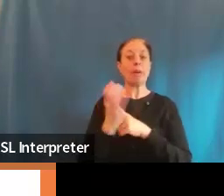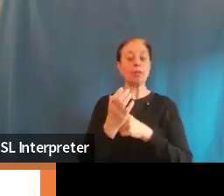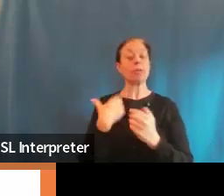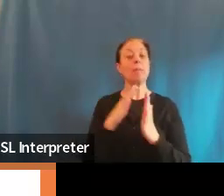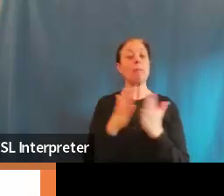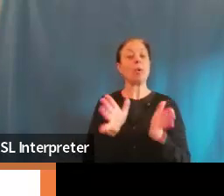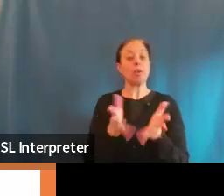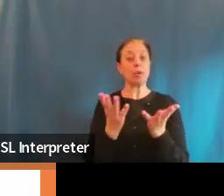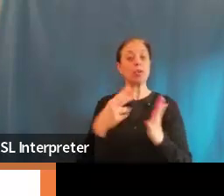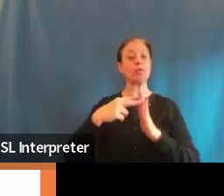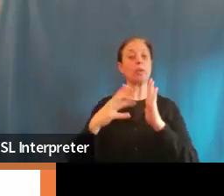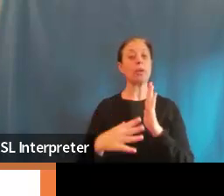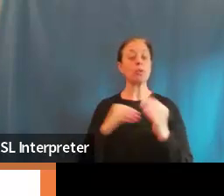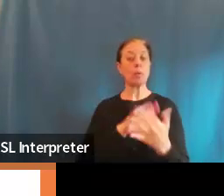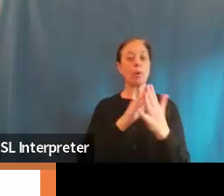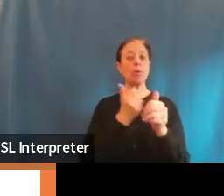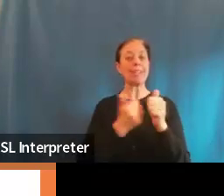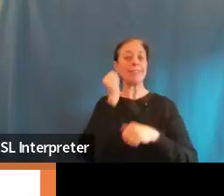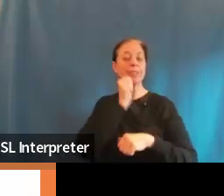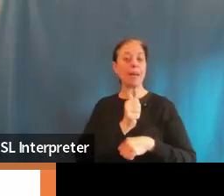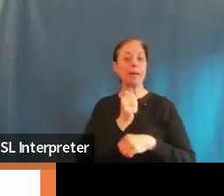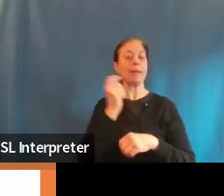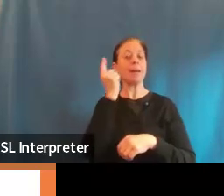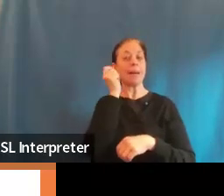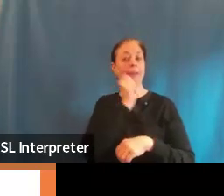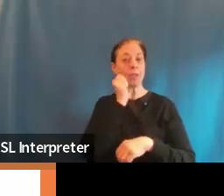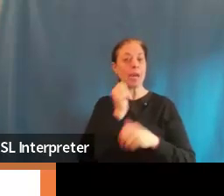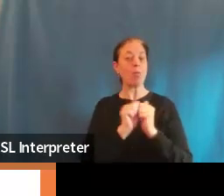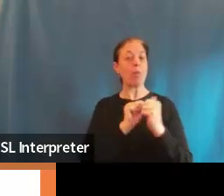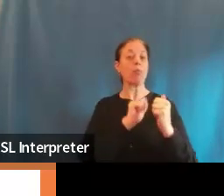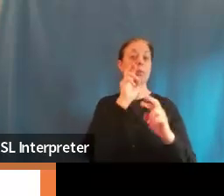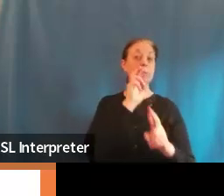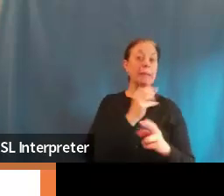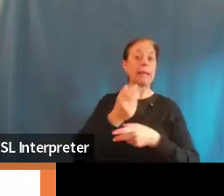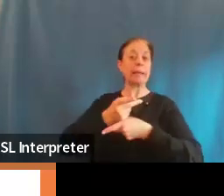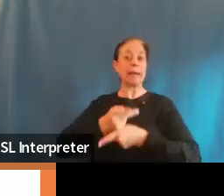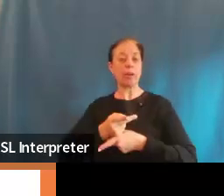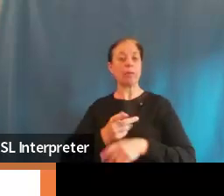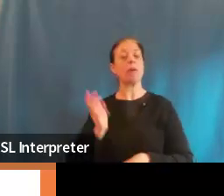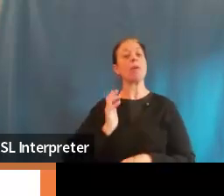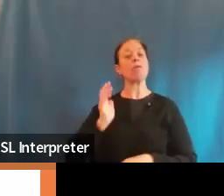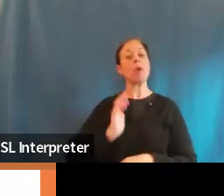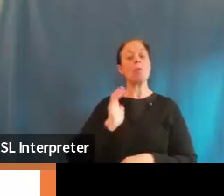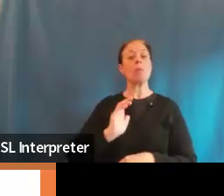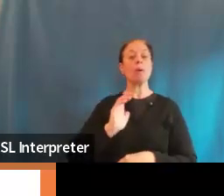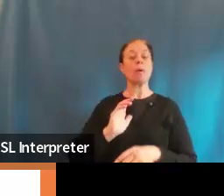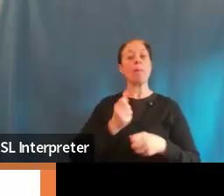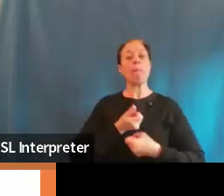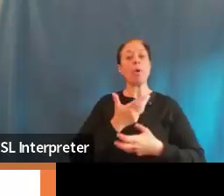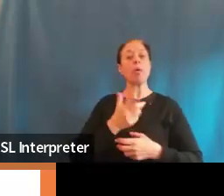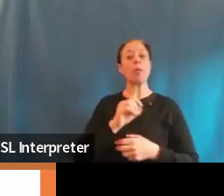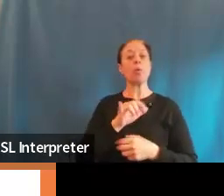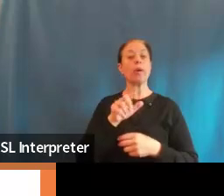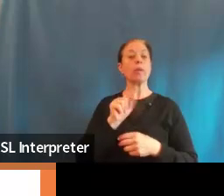book encourages readers to approach each day with respect and care. Written by former U.S. Poet Laureate Joe Harjo,